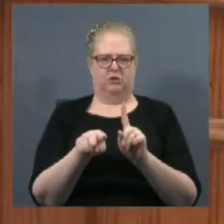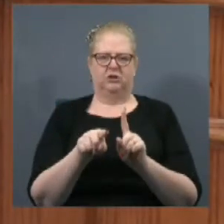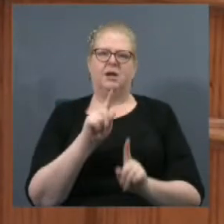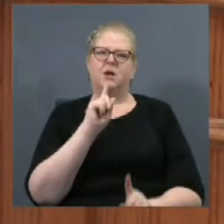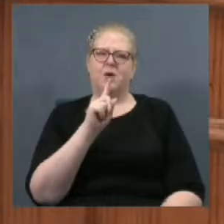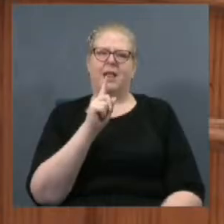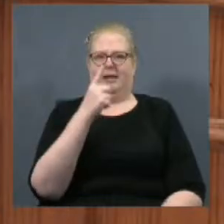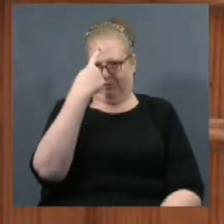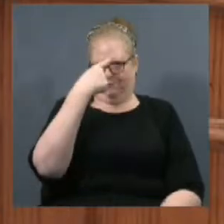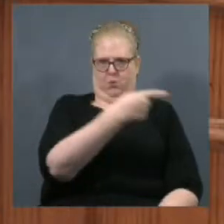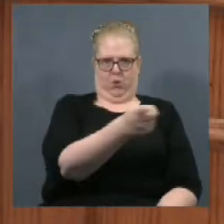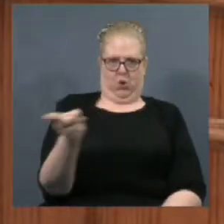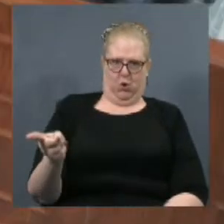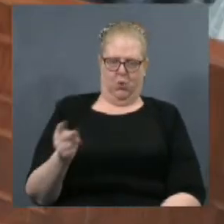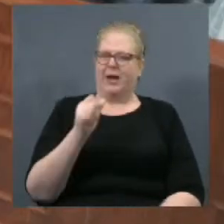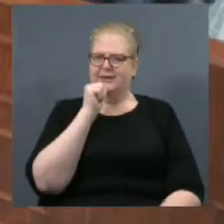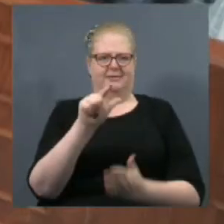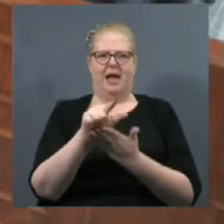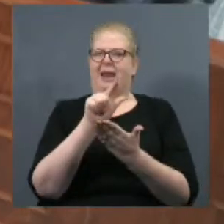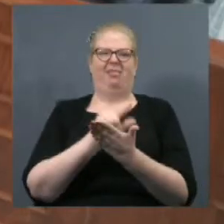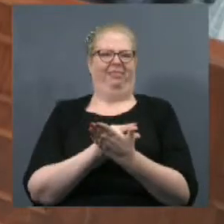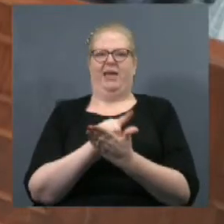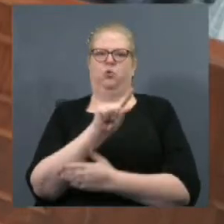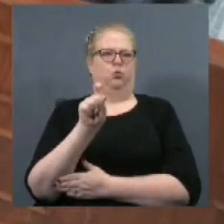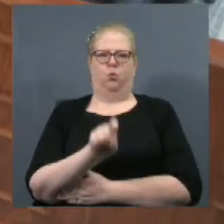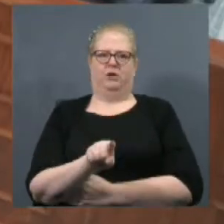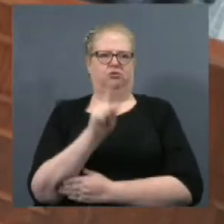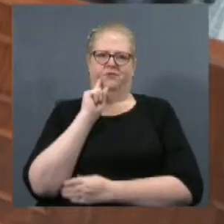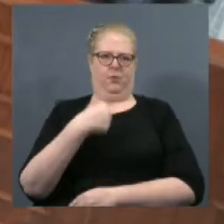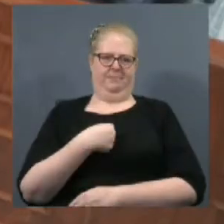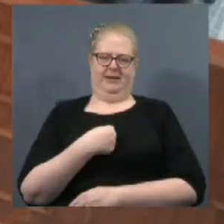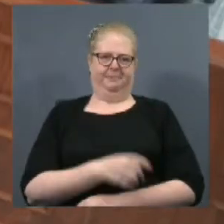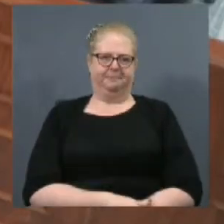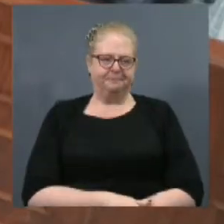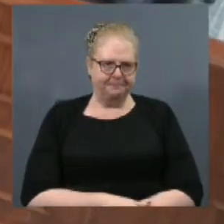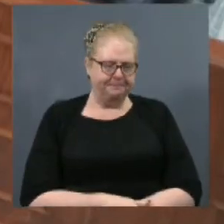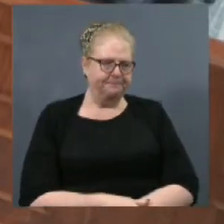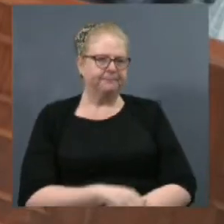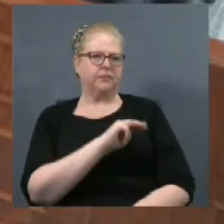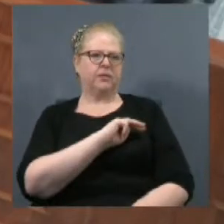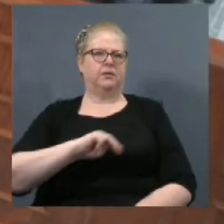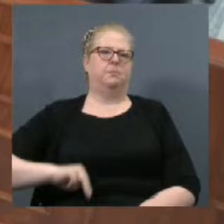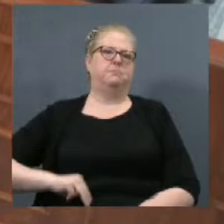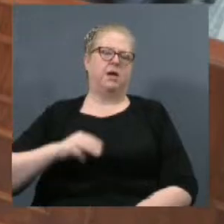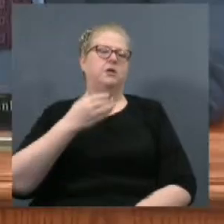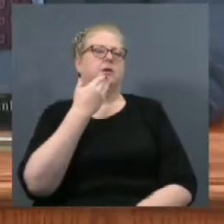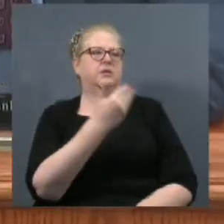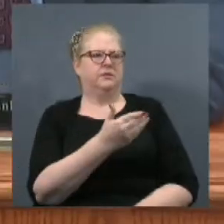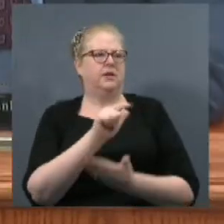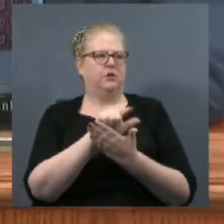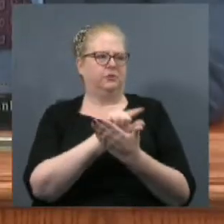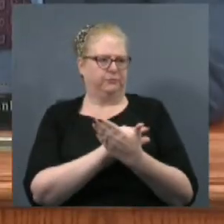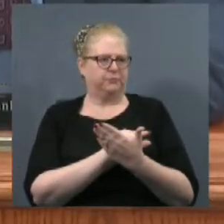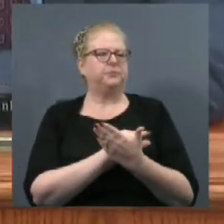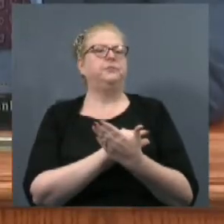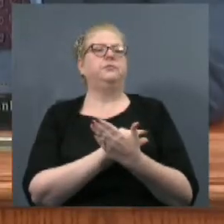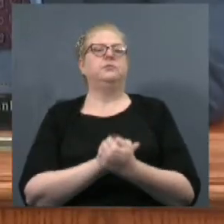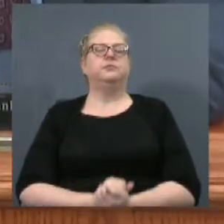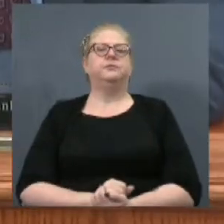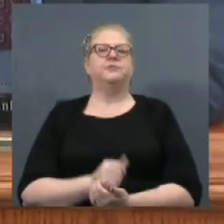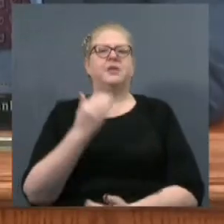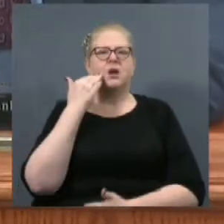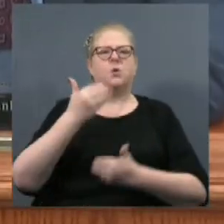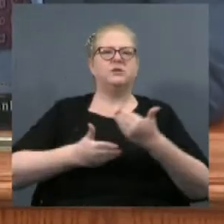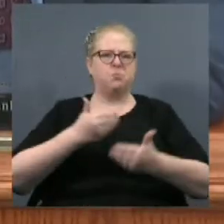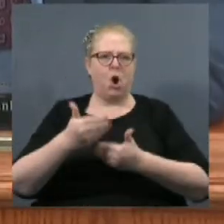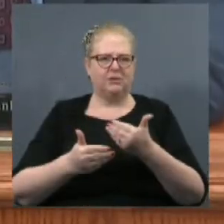me. Thank you, City Attorney. Again, as we shared, it's a process. I know Director Miller shared over a